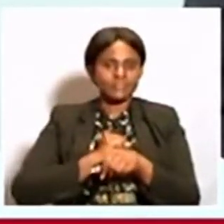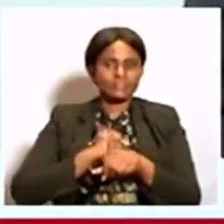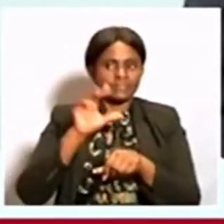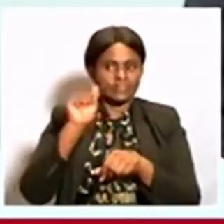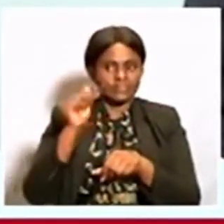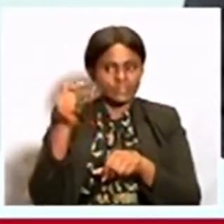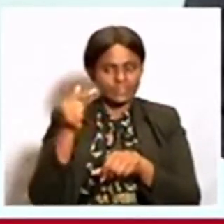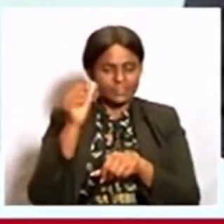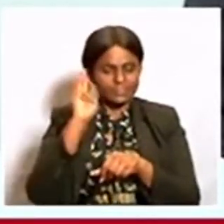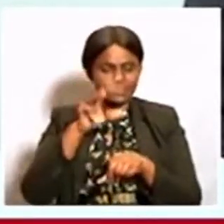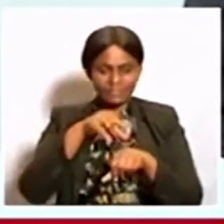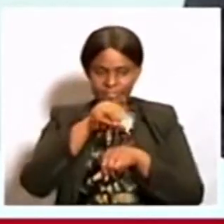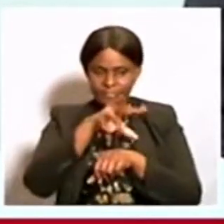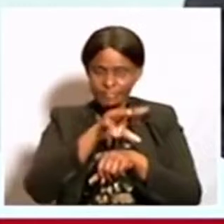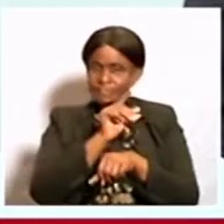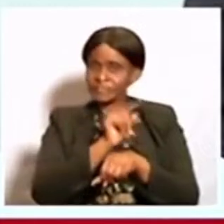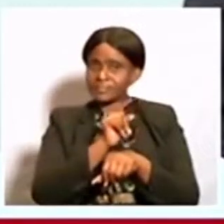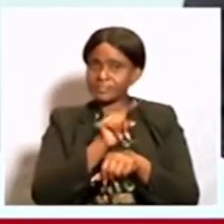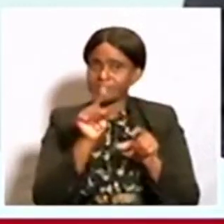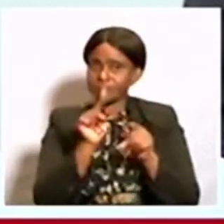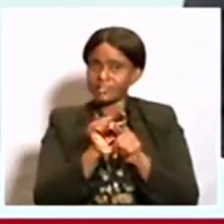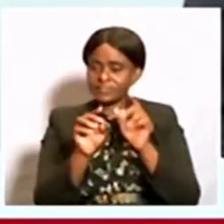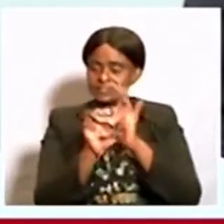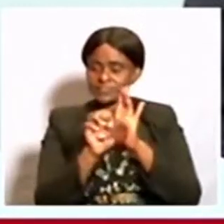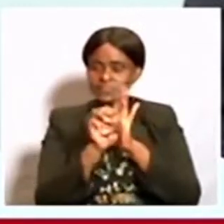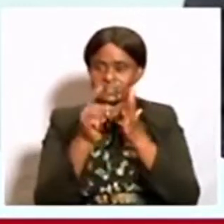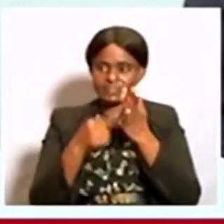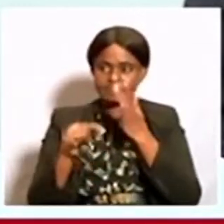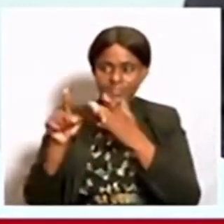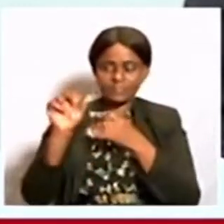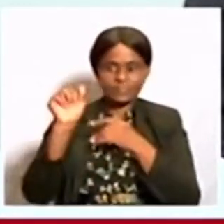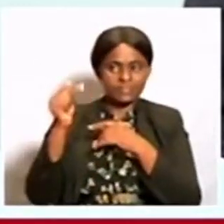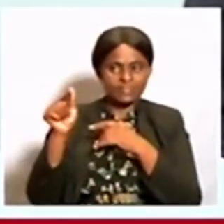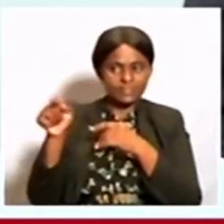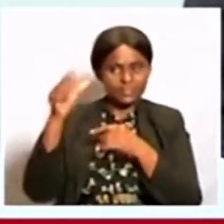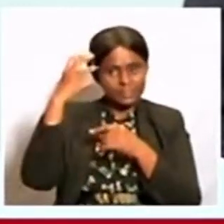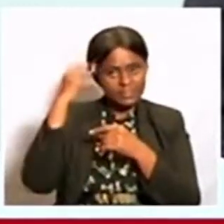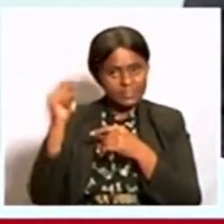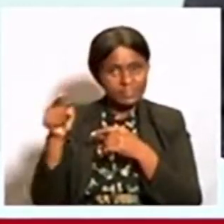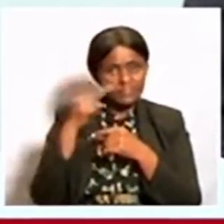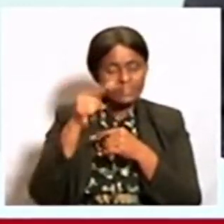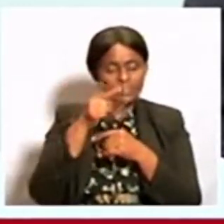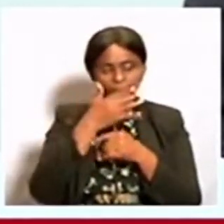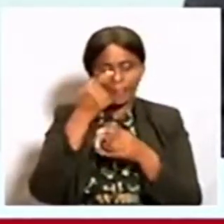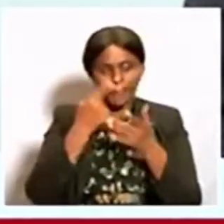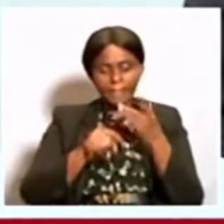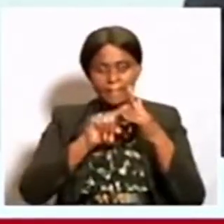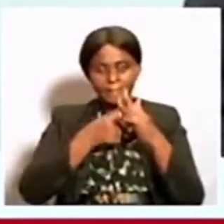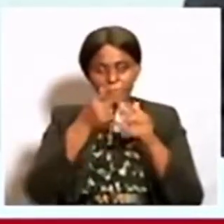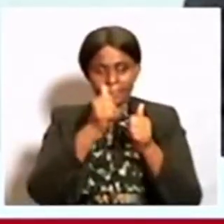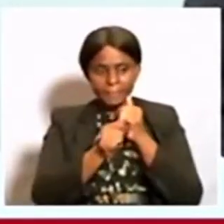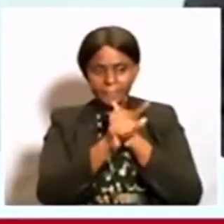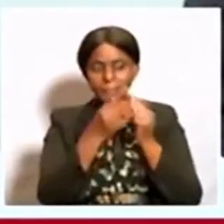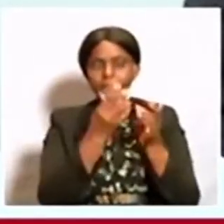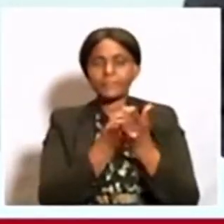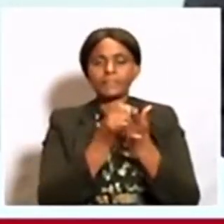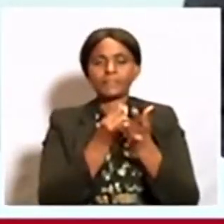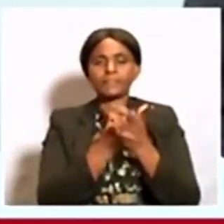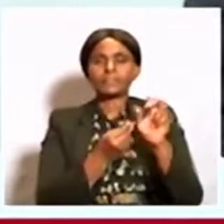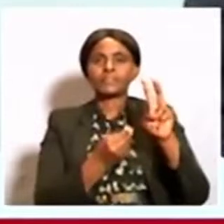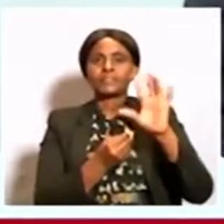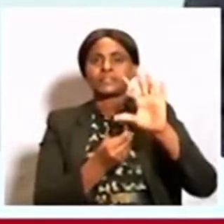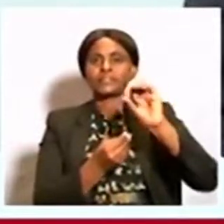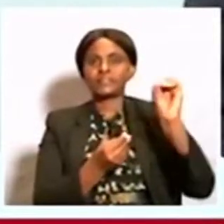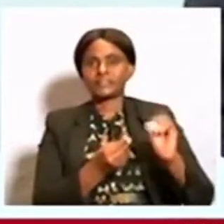Attorney General was going to advise, like what the Auditor General's office is saying, that you have to start because of that amount, the whole